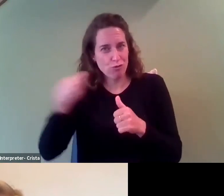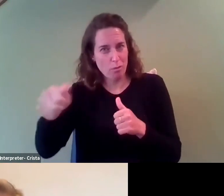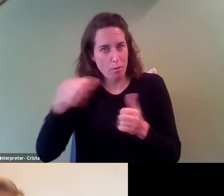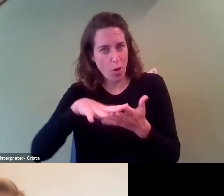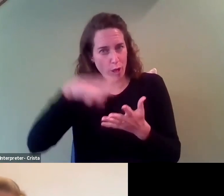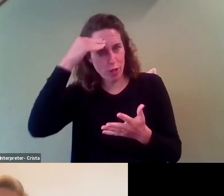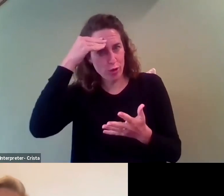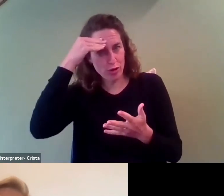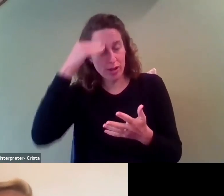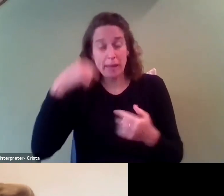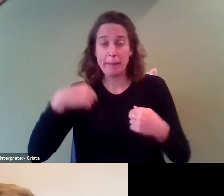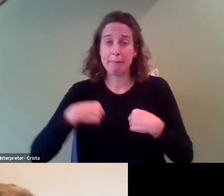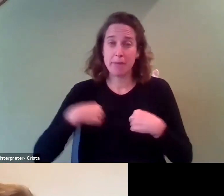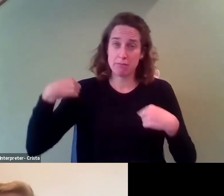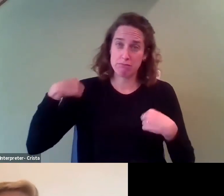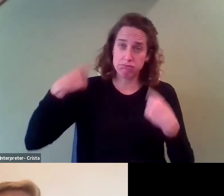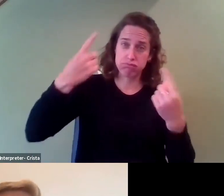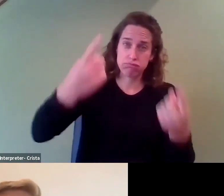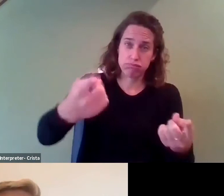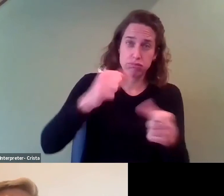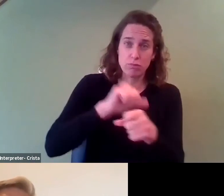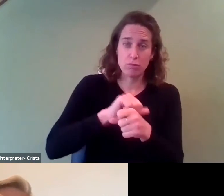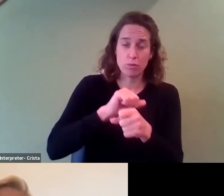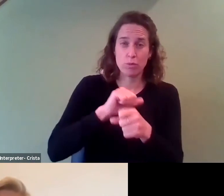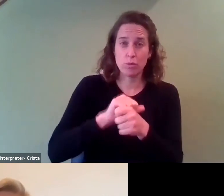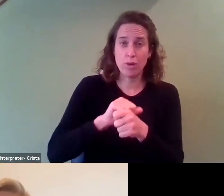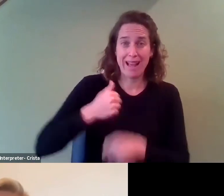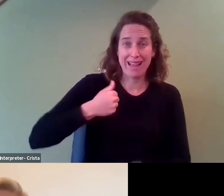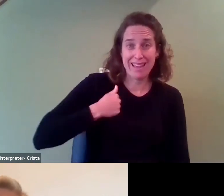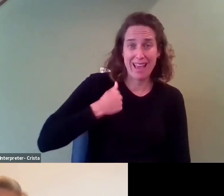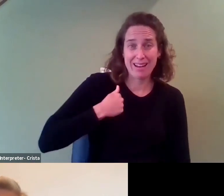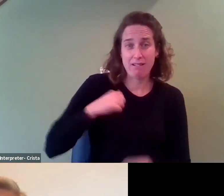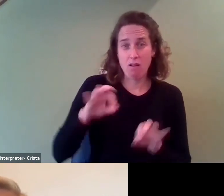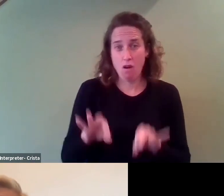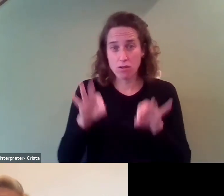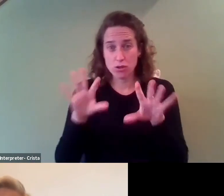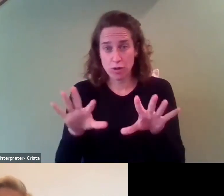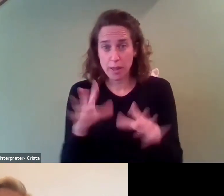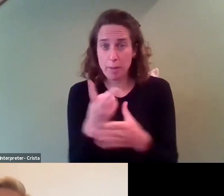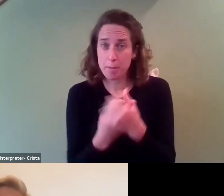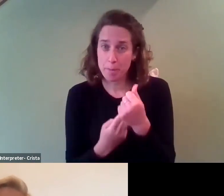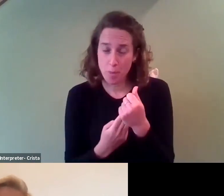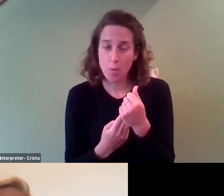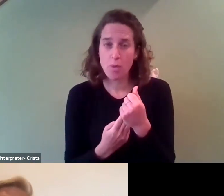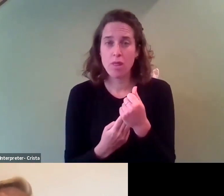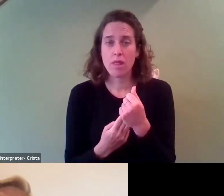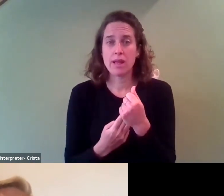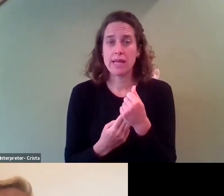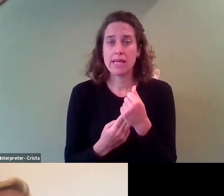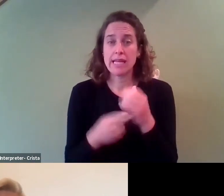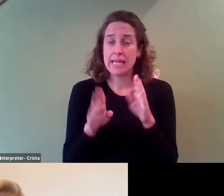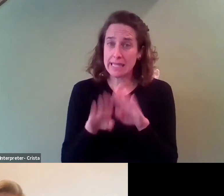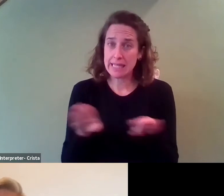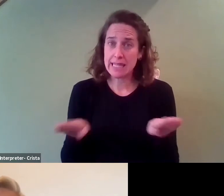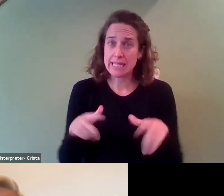work over the years with school systems in Canada and Australia, both of which have kids who live